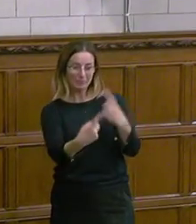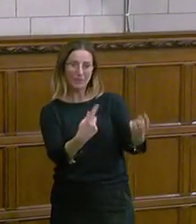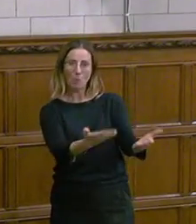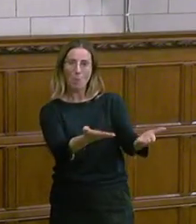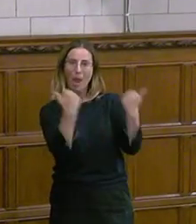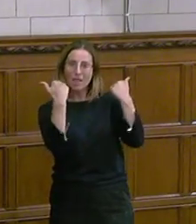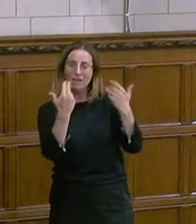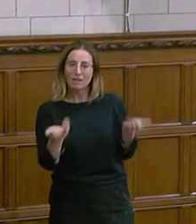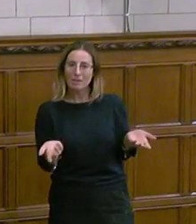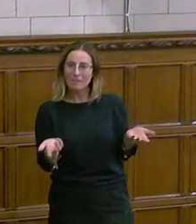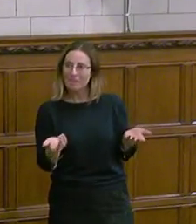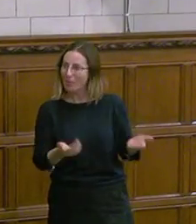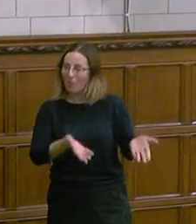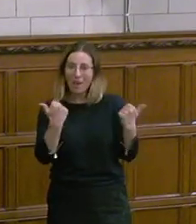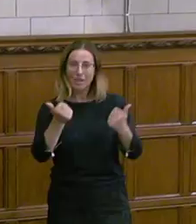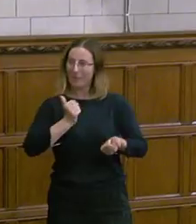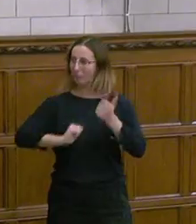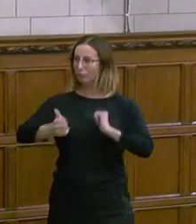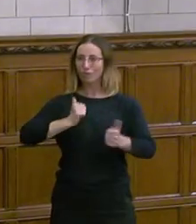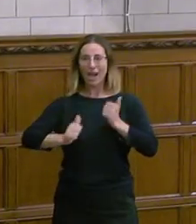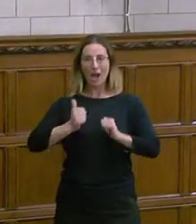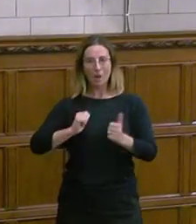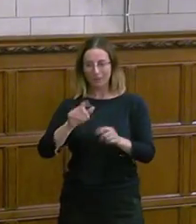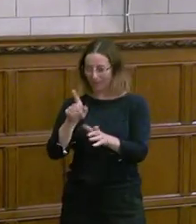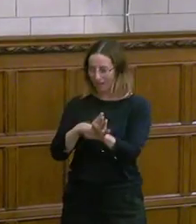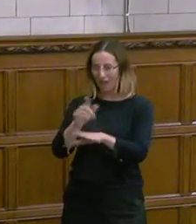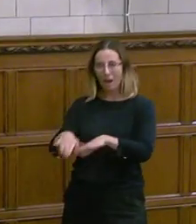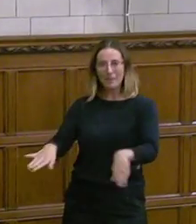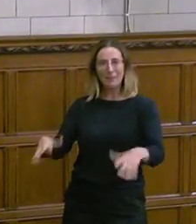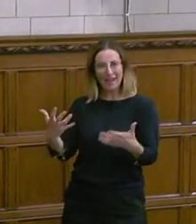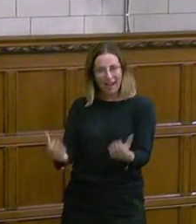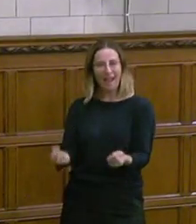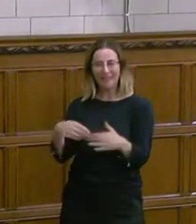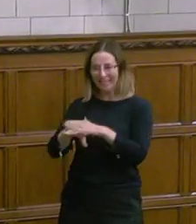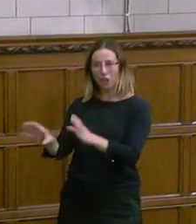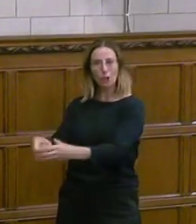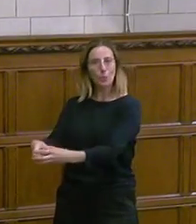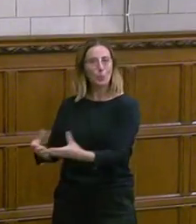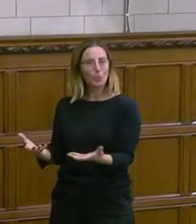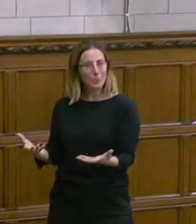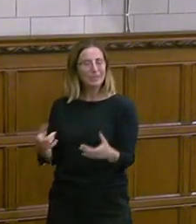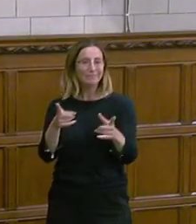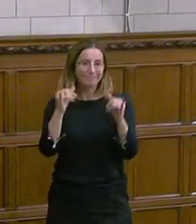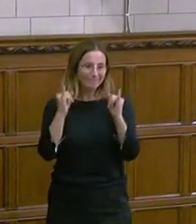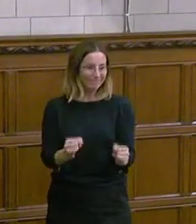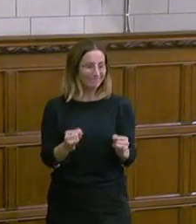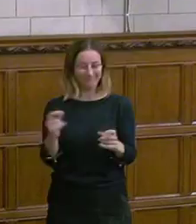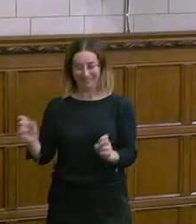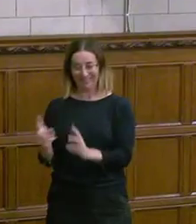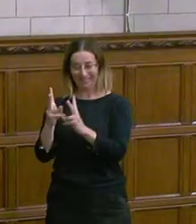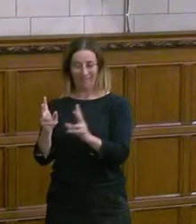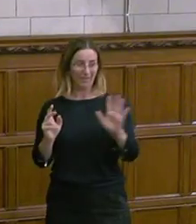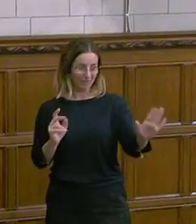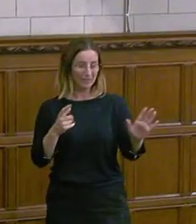welcome that, and they are incredibly proud of the young people in those units. The problem in Suffolk,